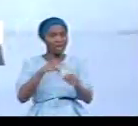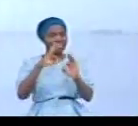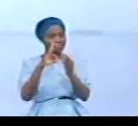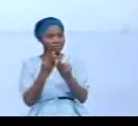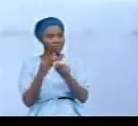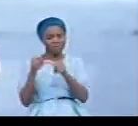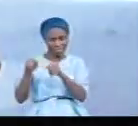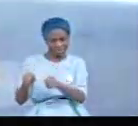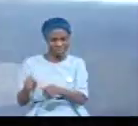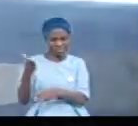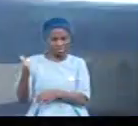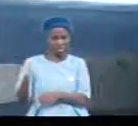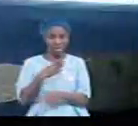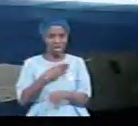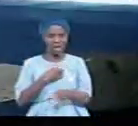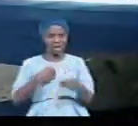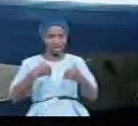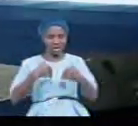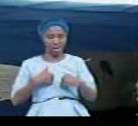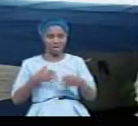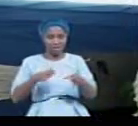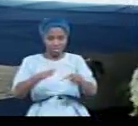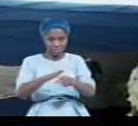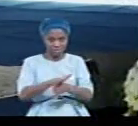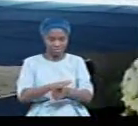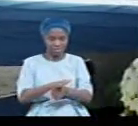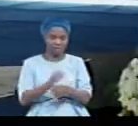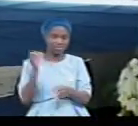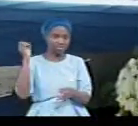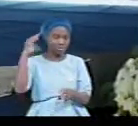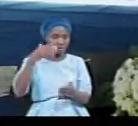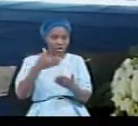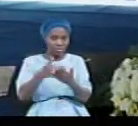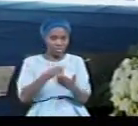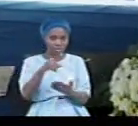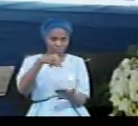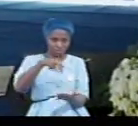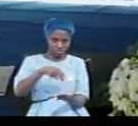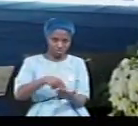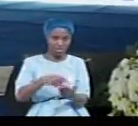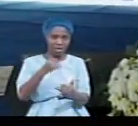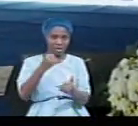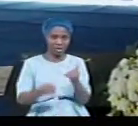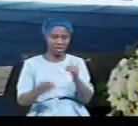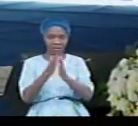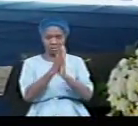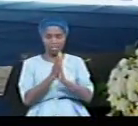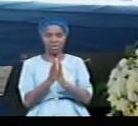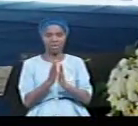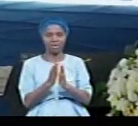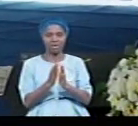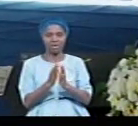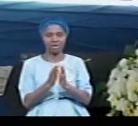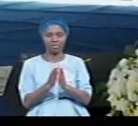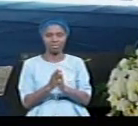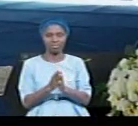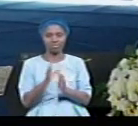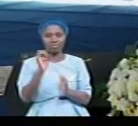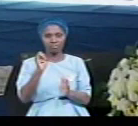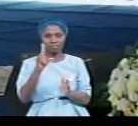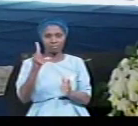have sufficient grace before you rise up. Elijah, what are you doing there? I'm